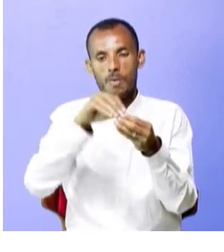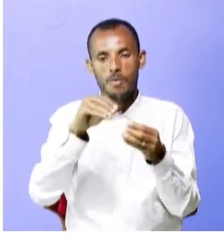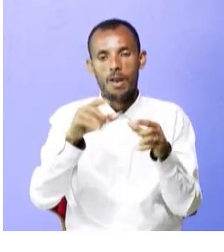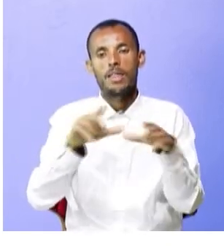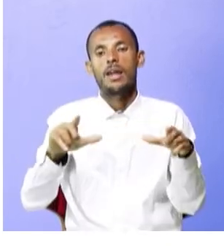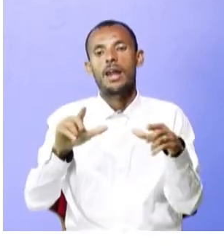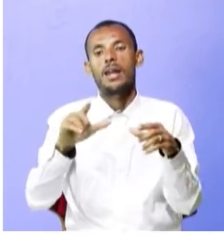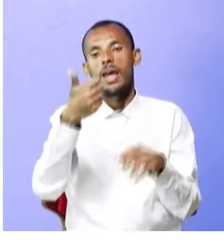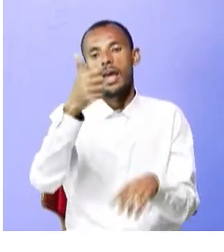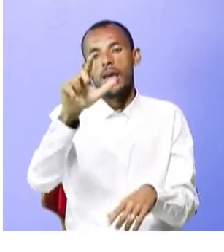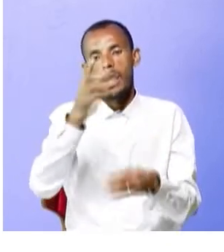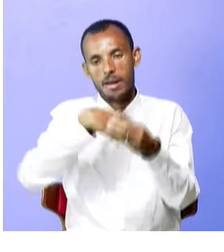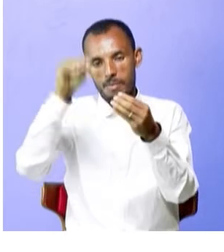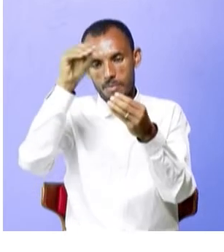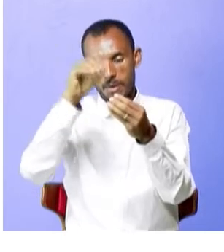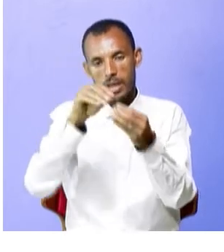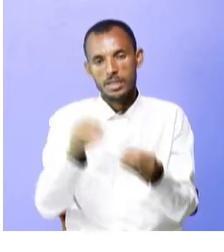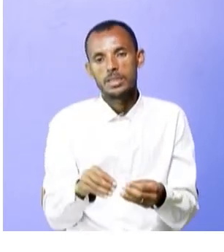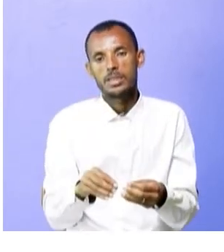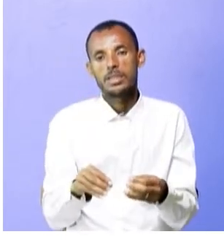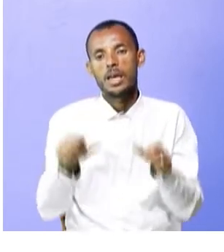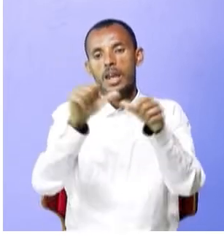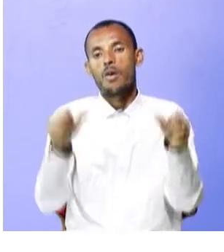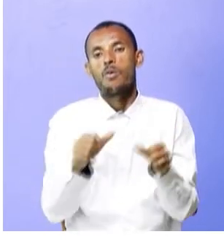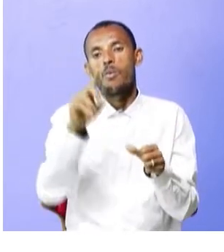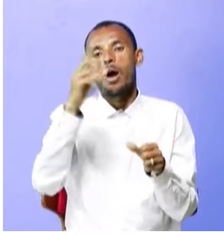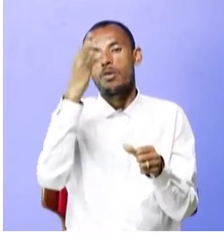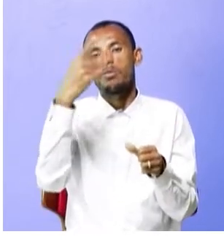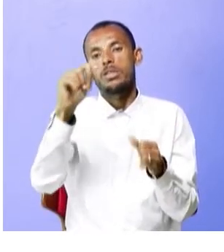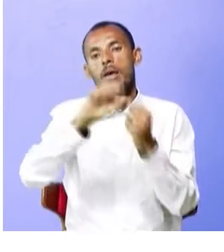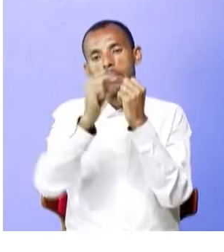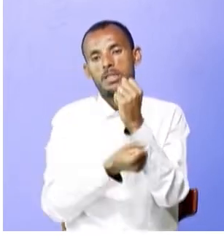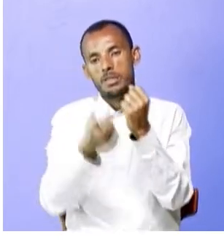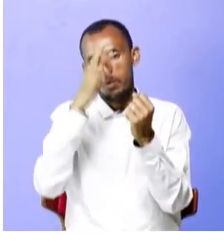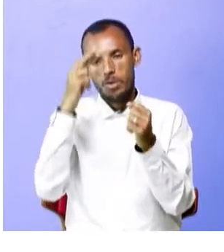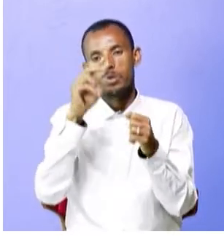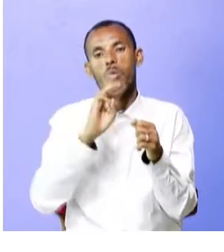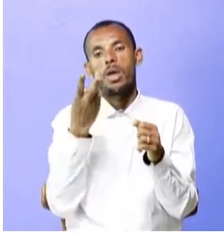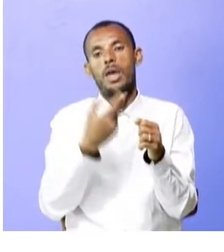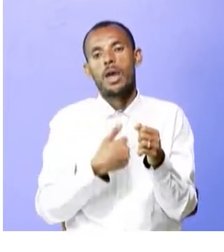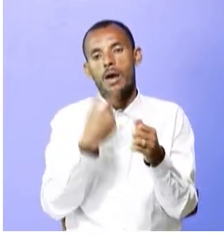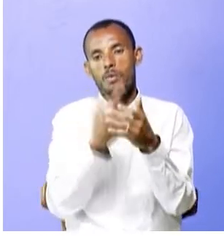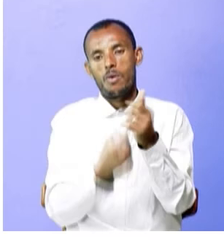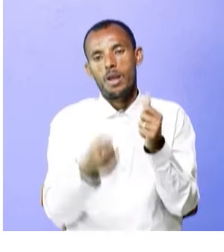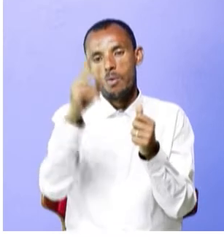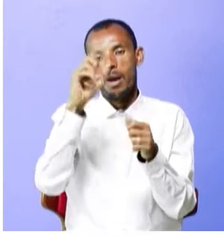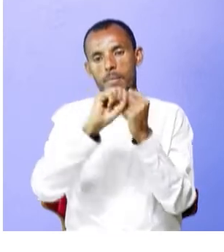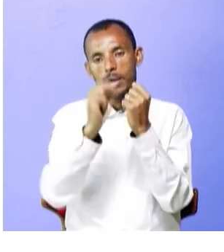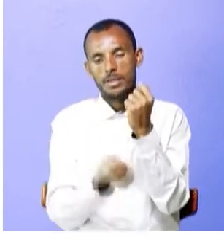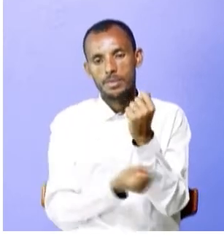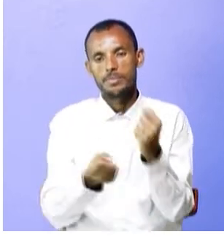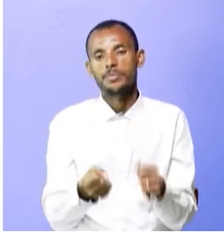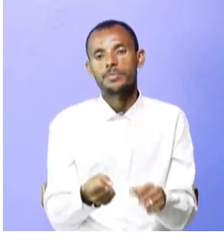surface area plus area of one of the base. We have only one base, area of the base.